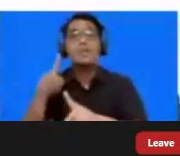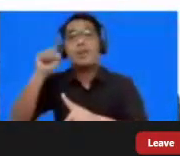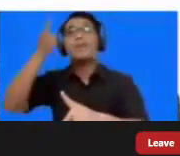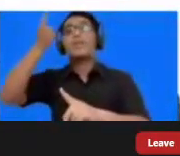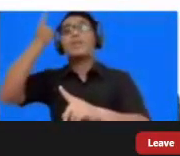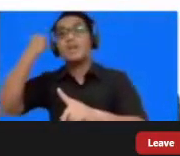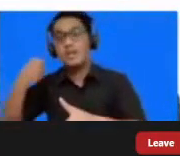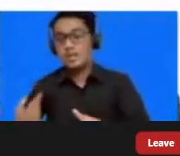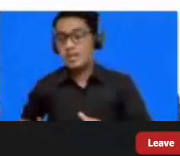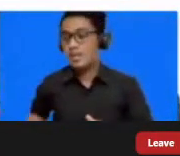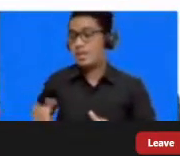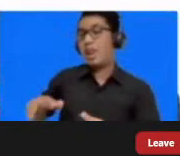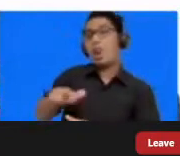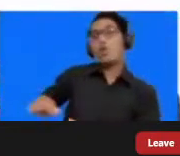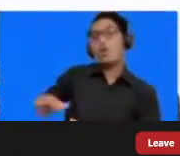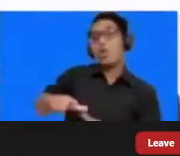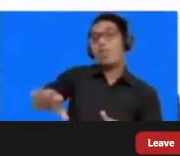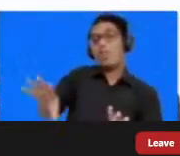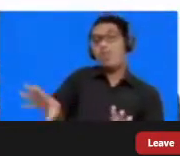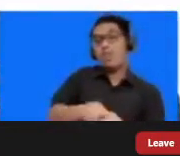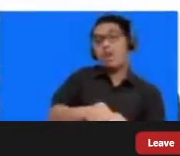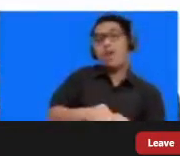involved women,